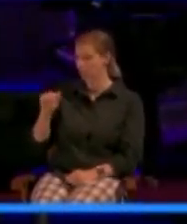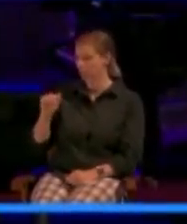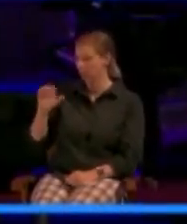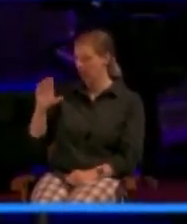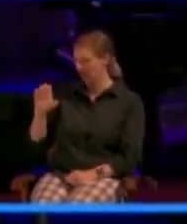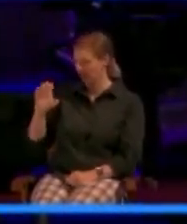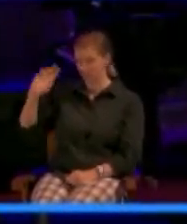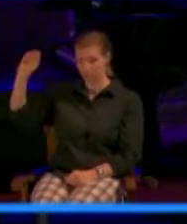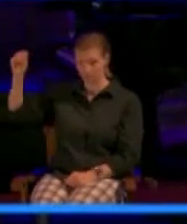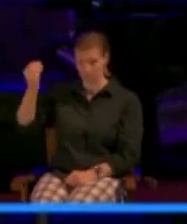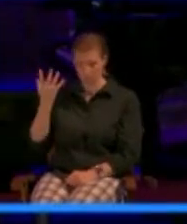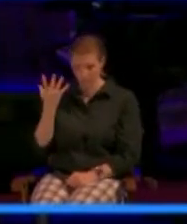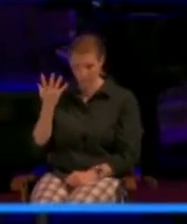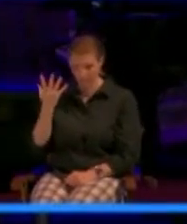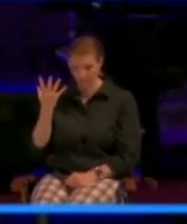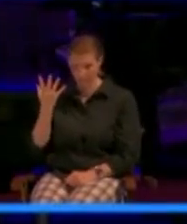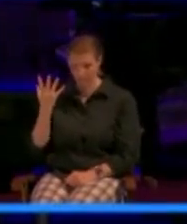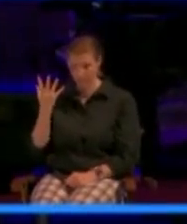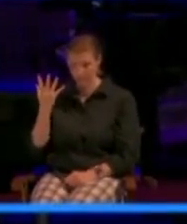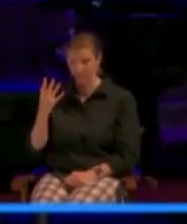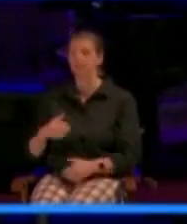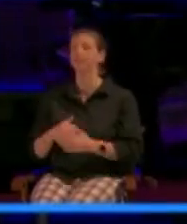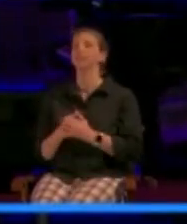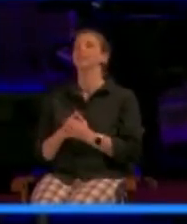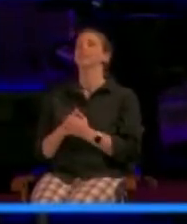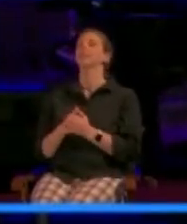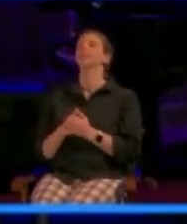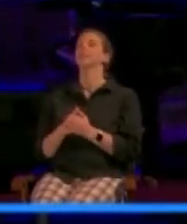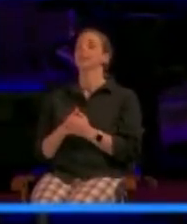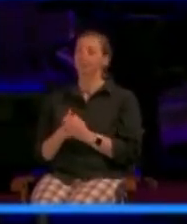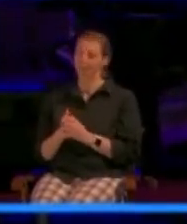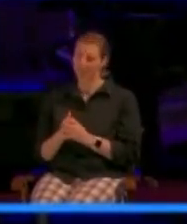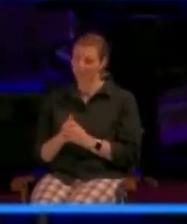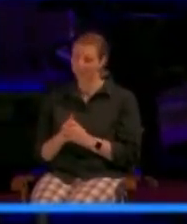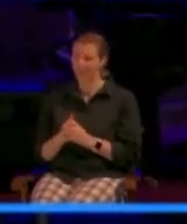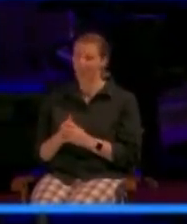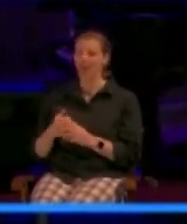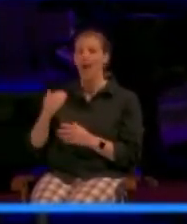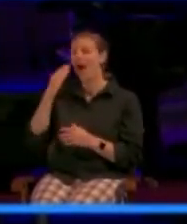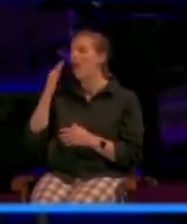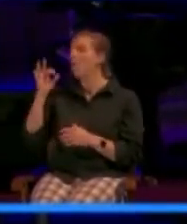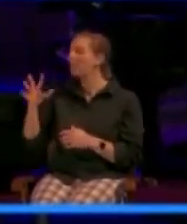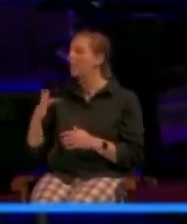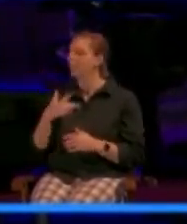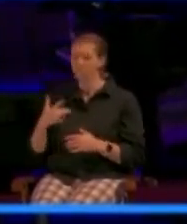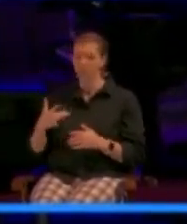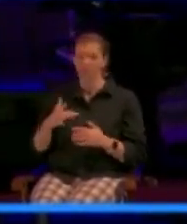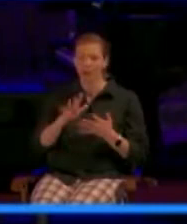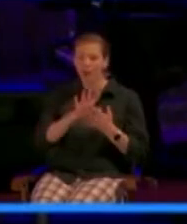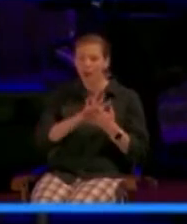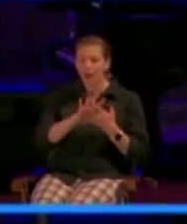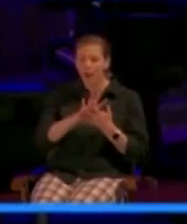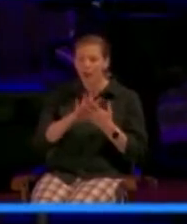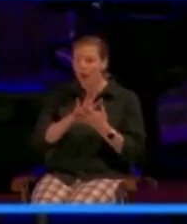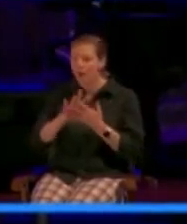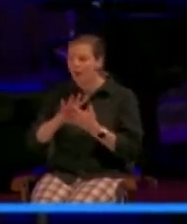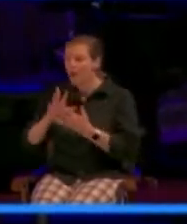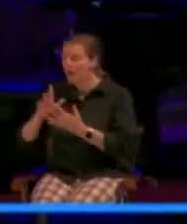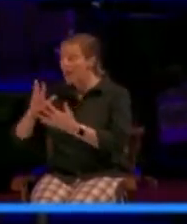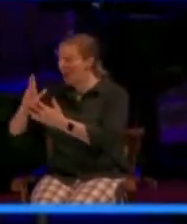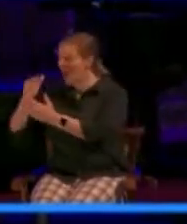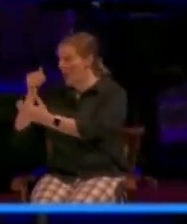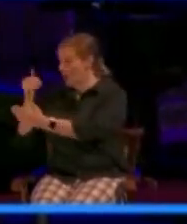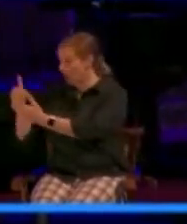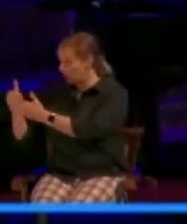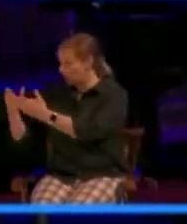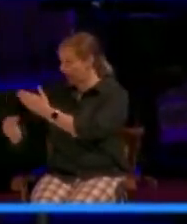I know we preachers kind of do the opposite of that. We wait to the end and say, now here's the whole point of this thing, but I'm going to tell you in the beginning what the point is, because I don't want you to